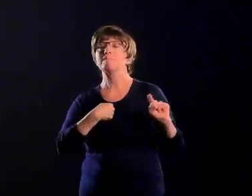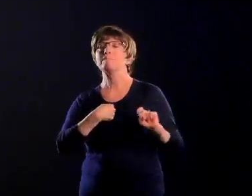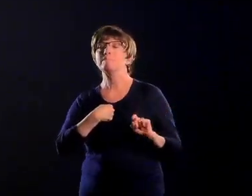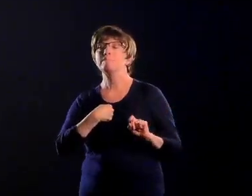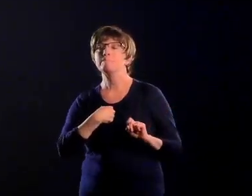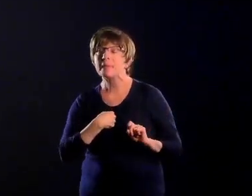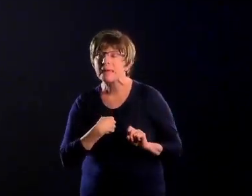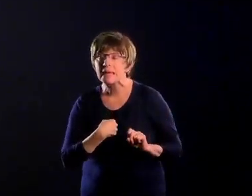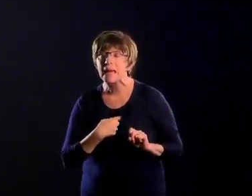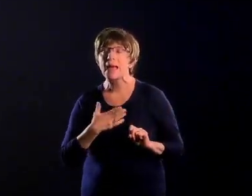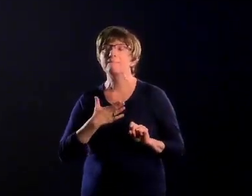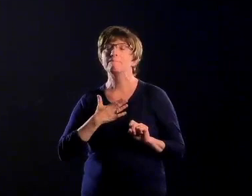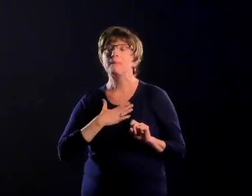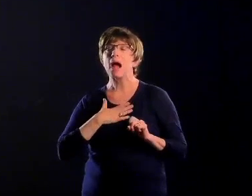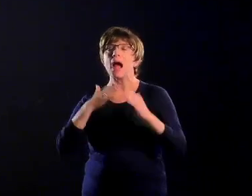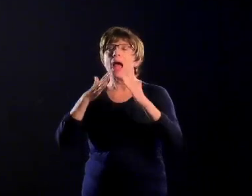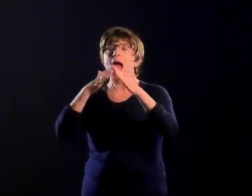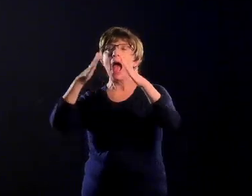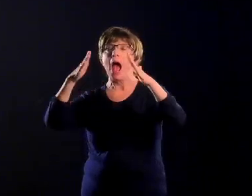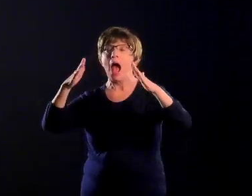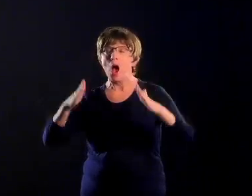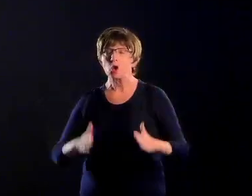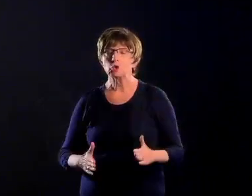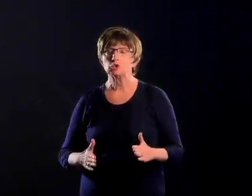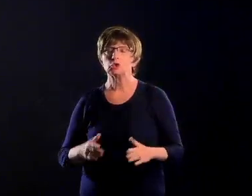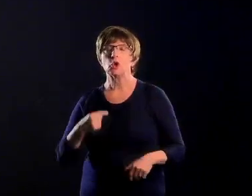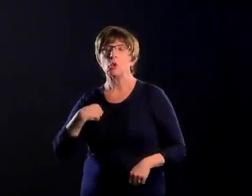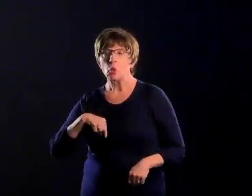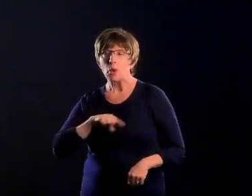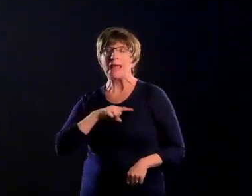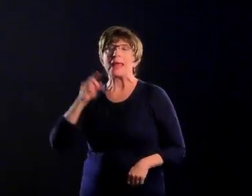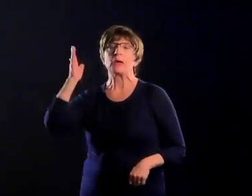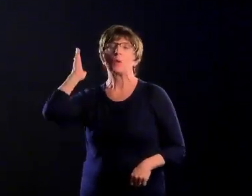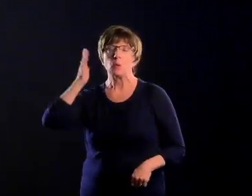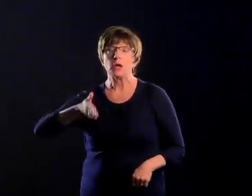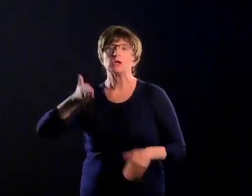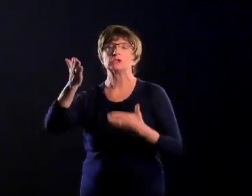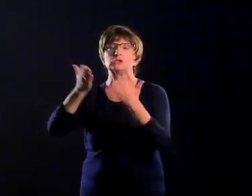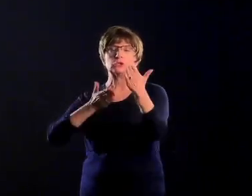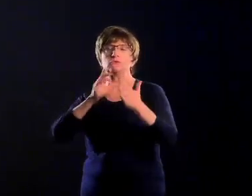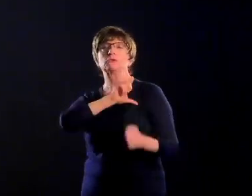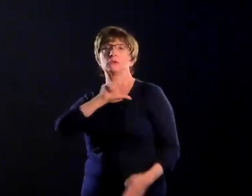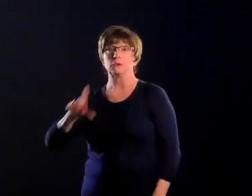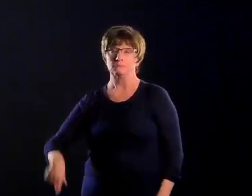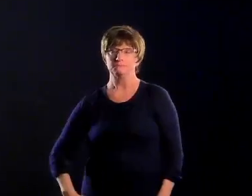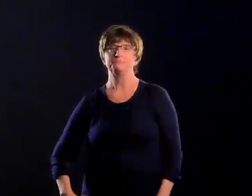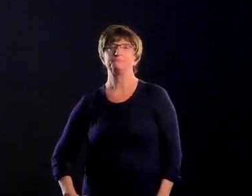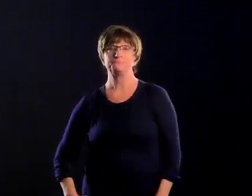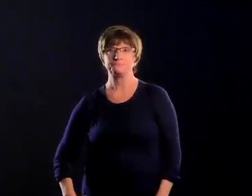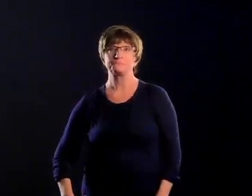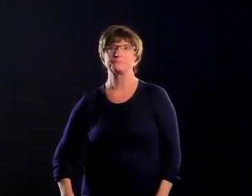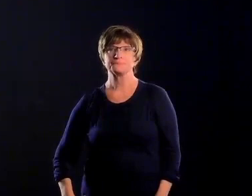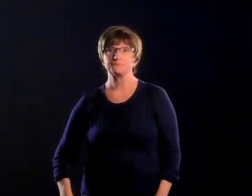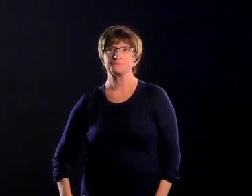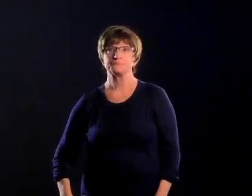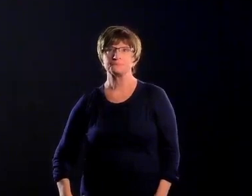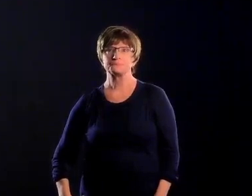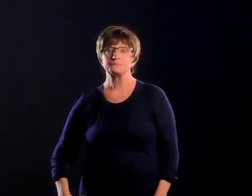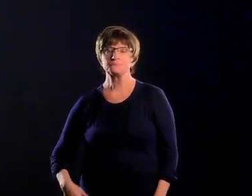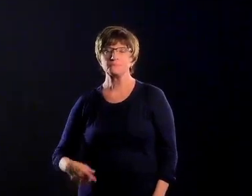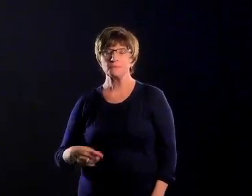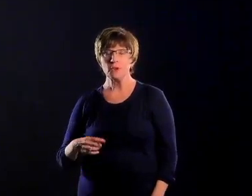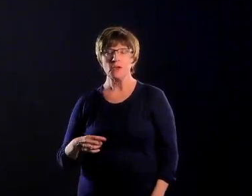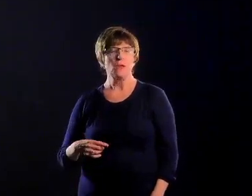my household, we will serve the Lord." For us to make a